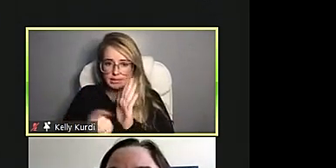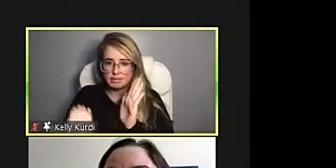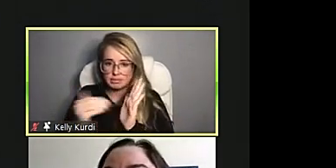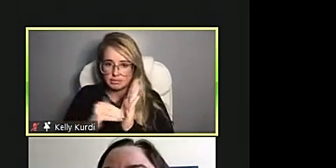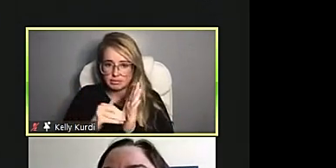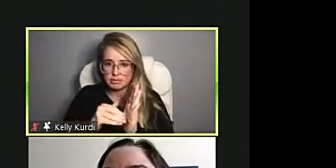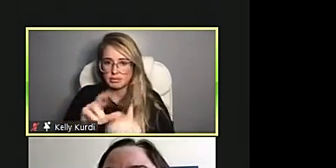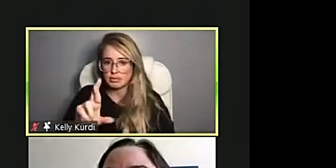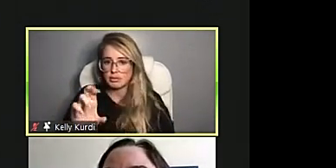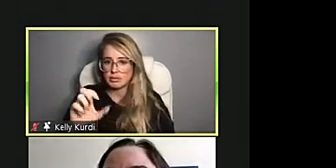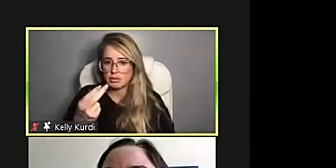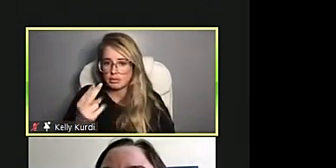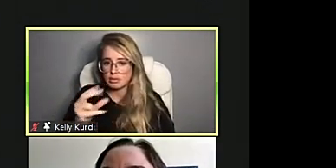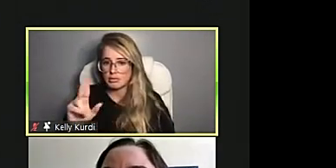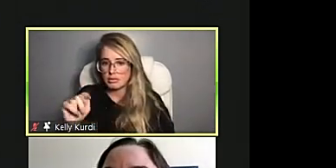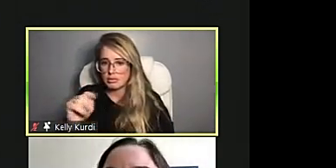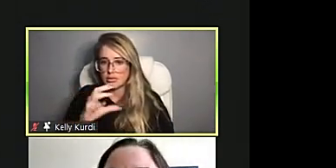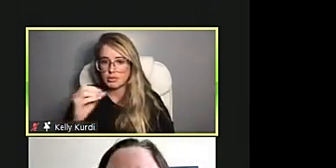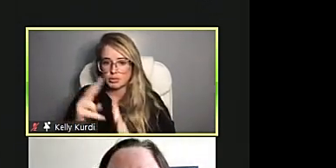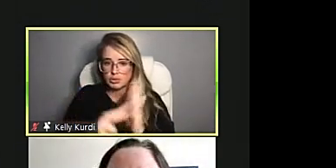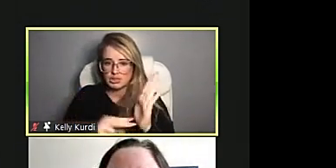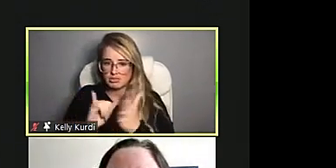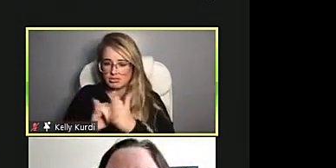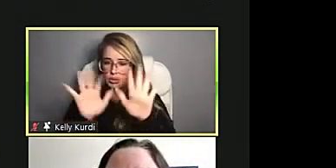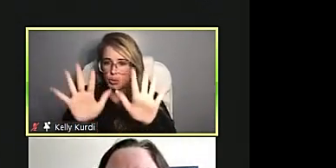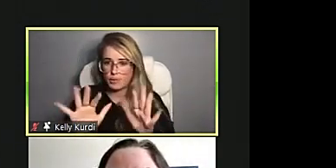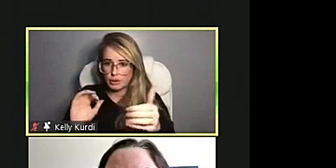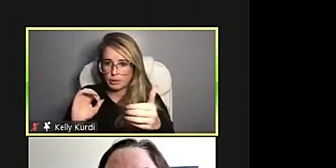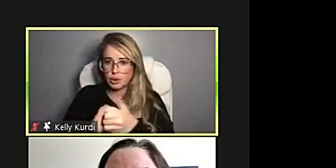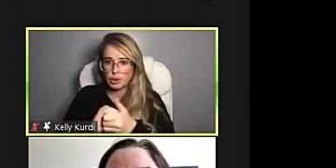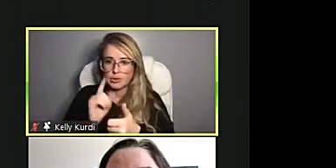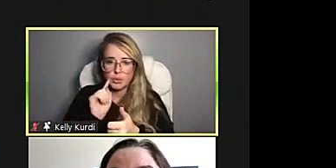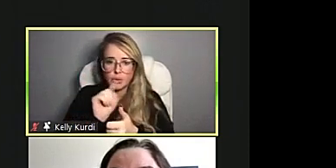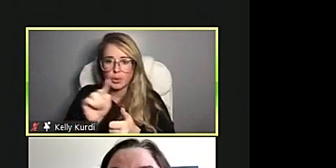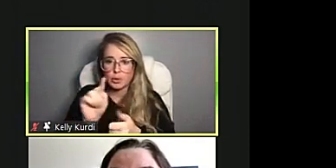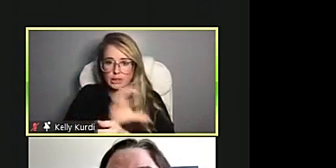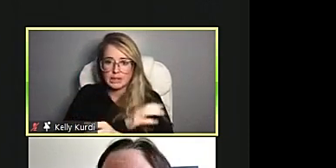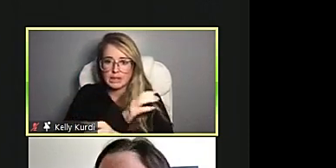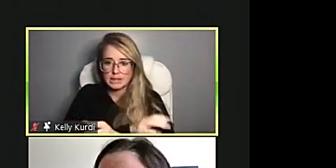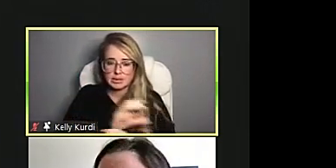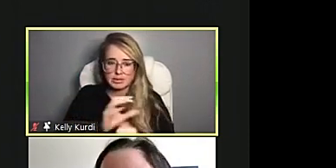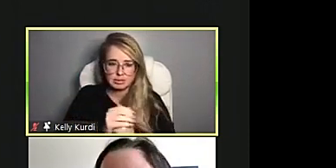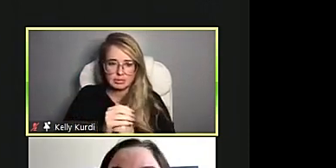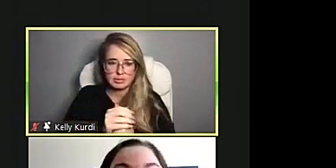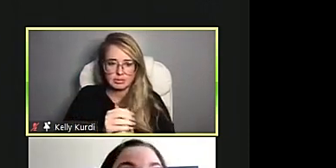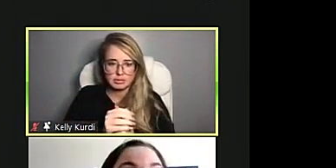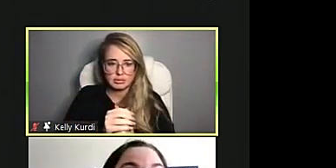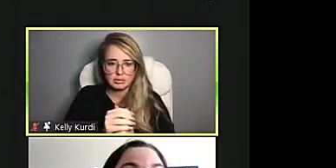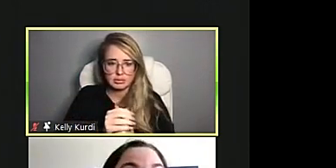has been a great partner in giving out books at some of these clinics to kids. Next slide.